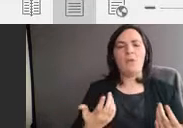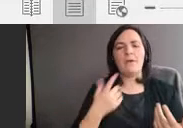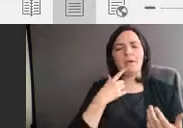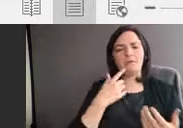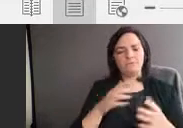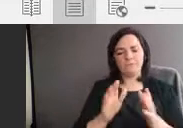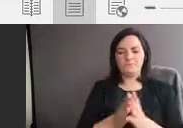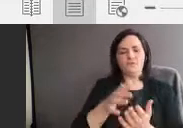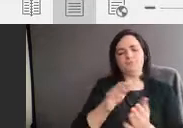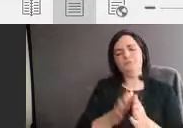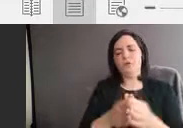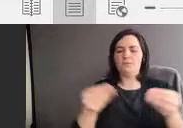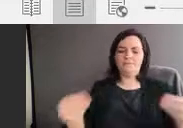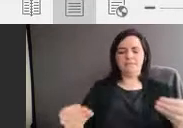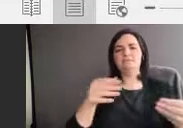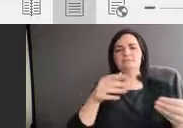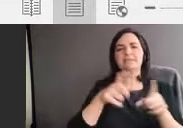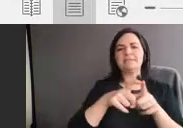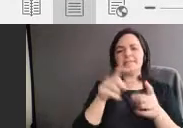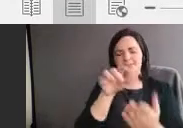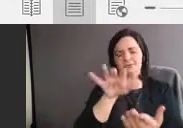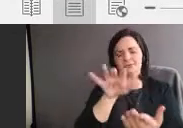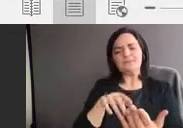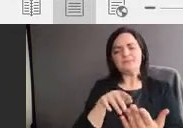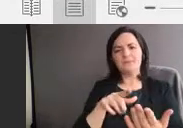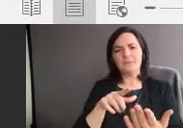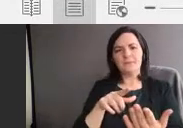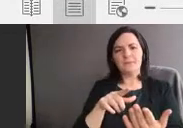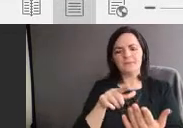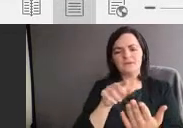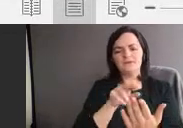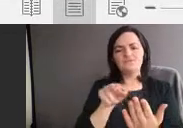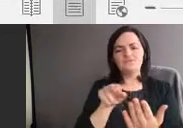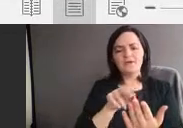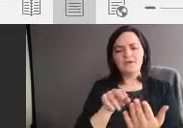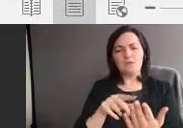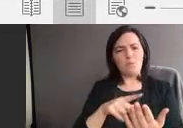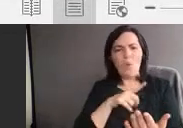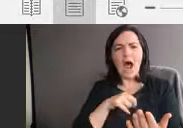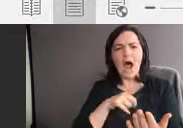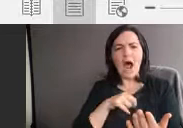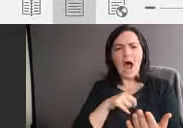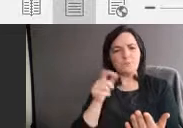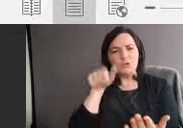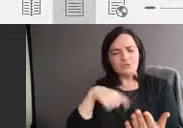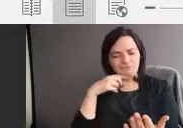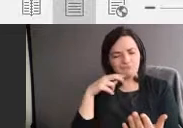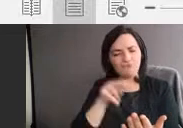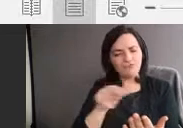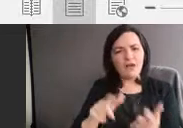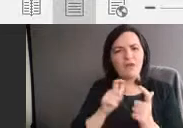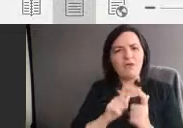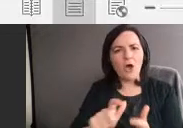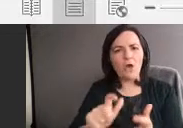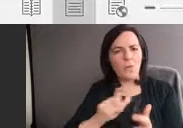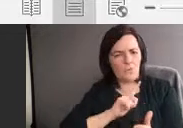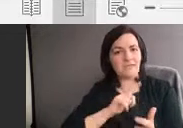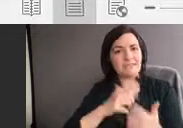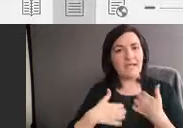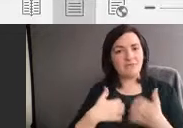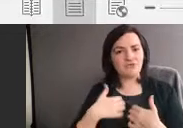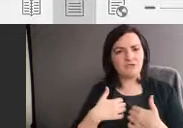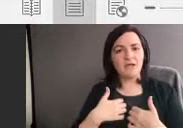research is what we're saying. Why is the thing that you are investigating interesting? Partly, why is it